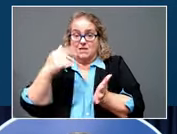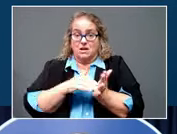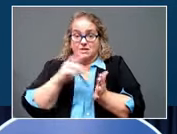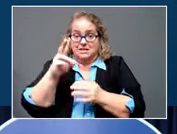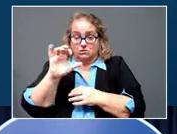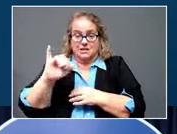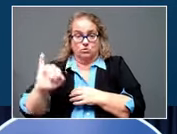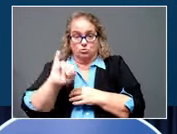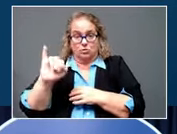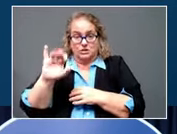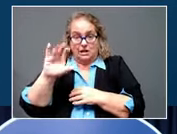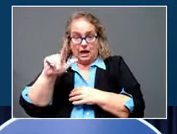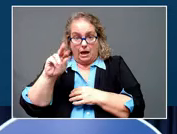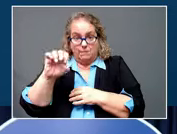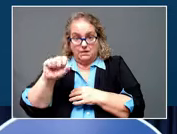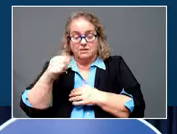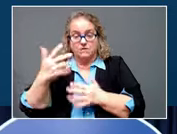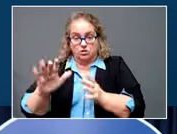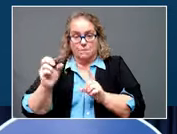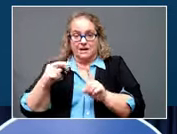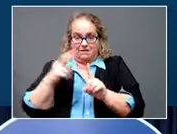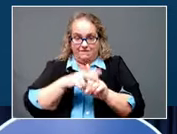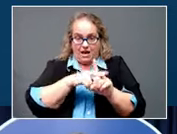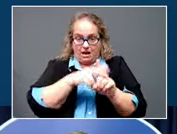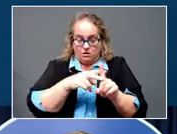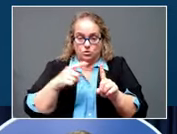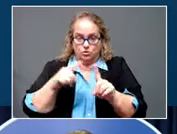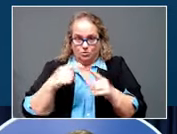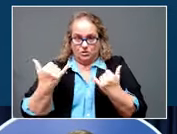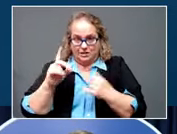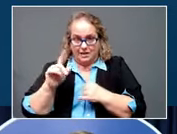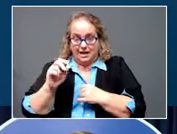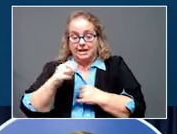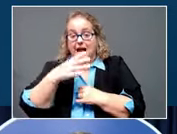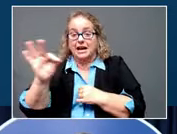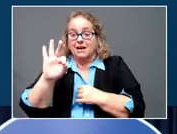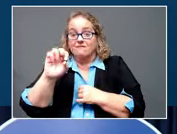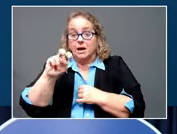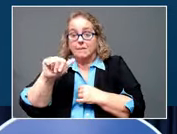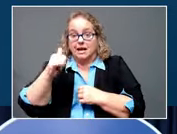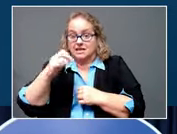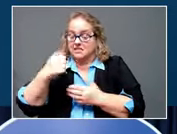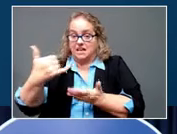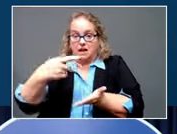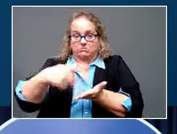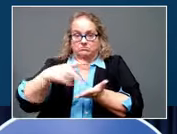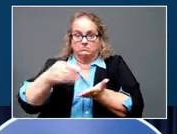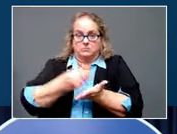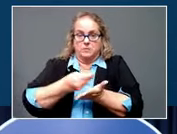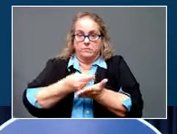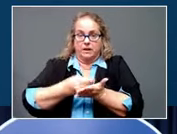know have been filed to date. And FEMA is getting dollars out faster than we've ever seen. A little over